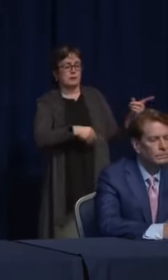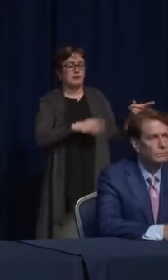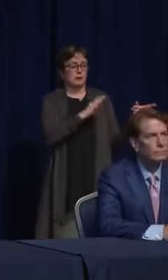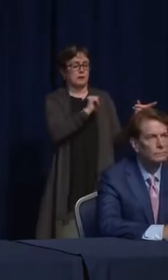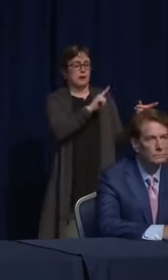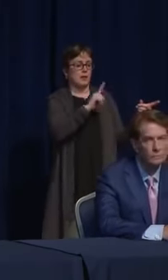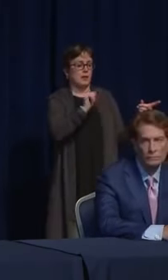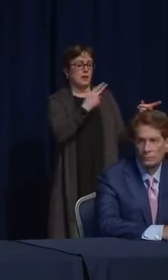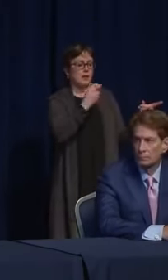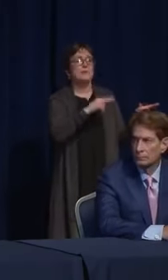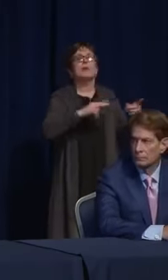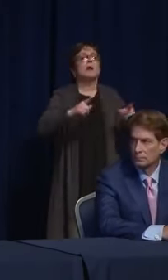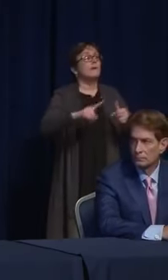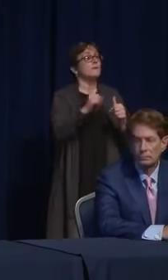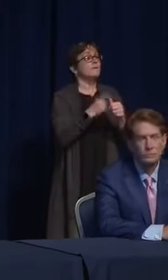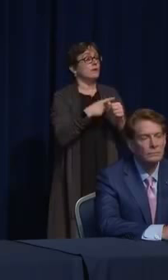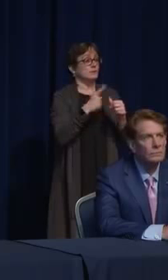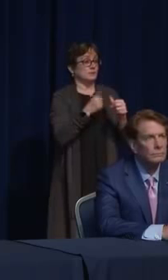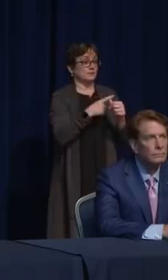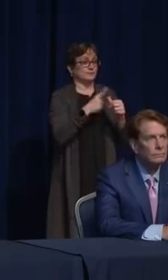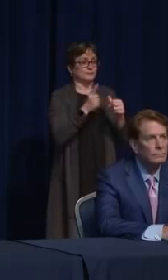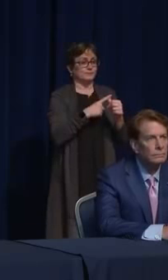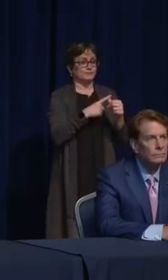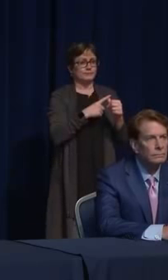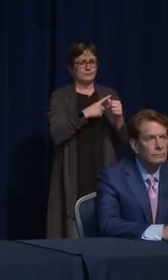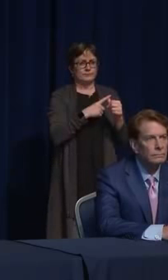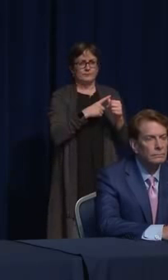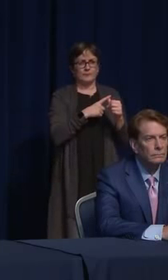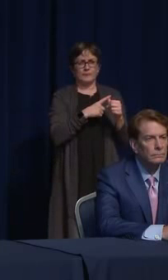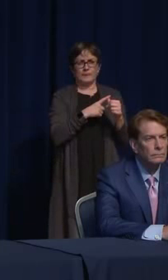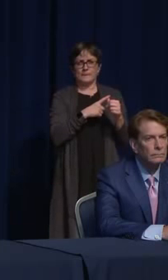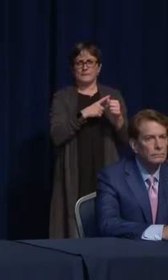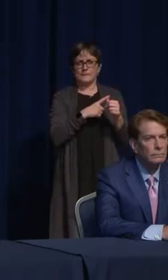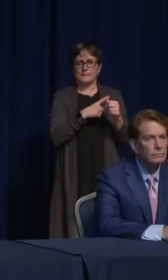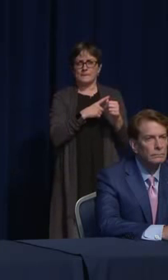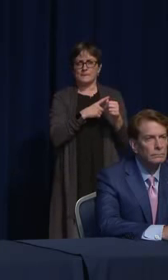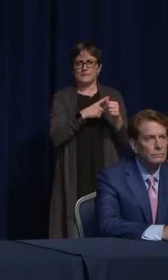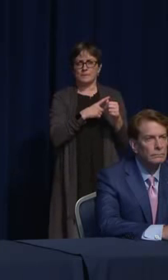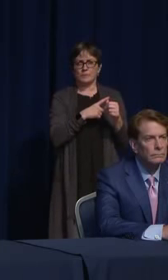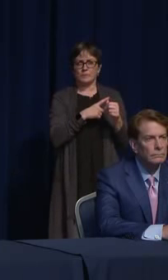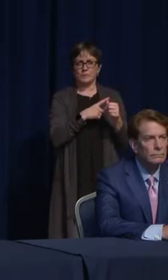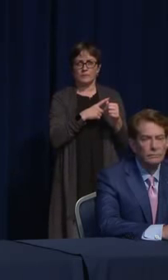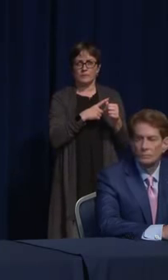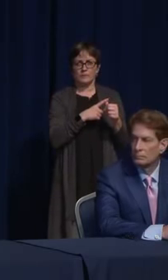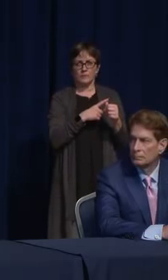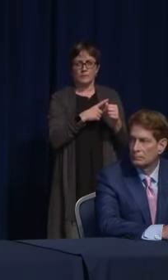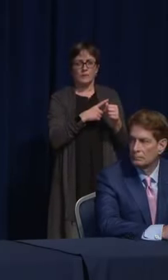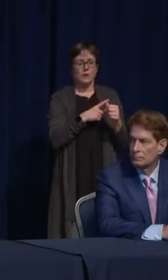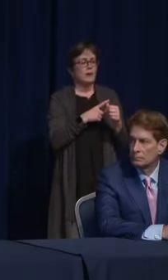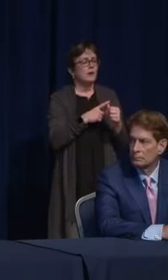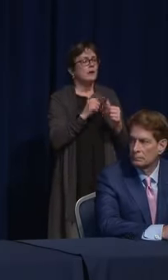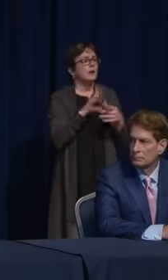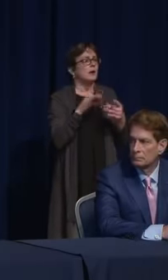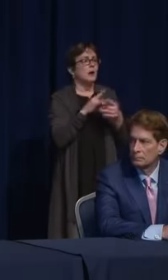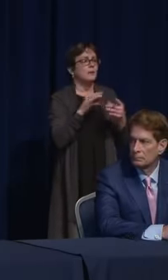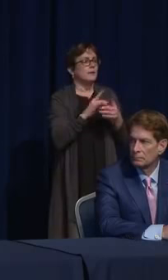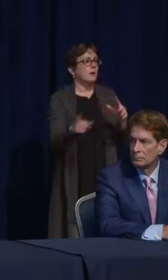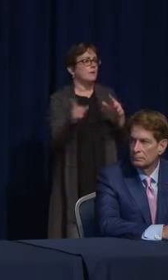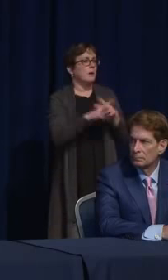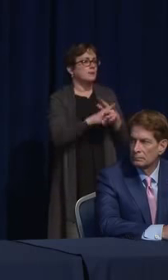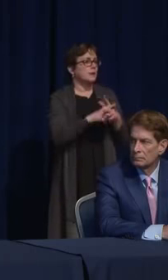all, let me just reiterate a comment, something we've said at every one of our pressers, and I don't know why this one should be the